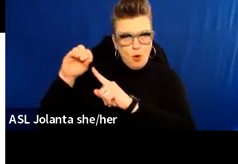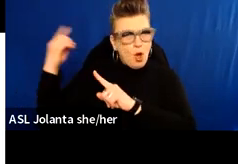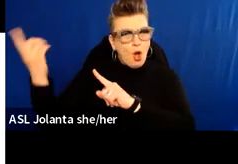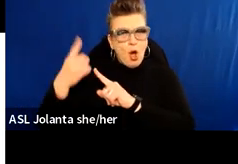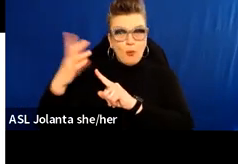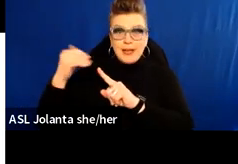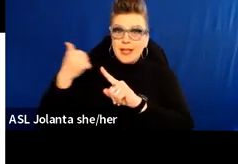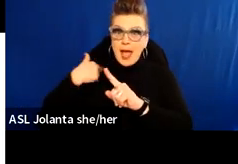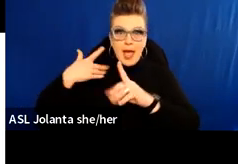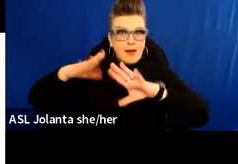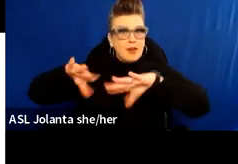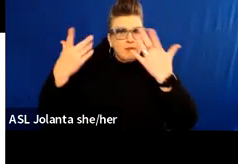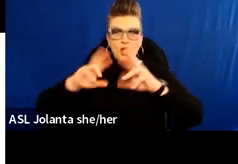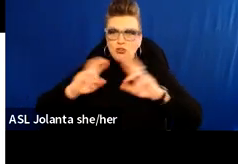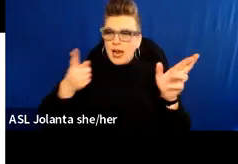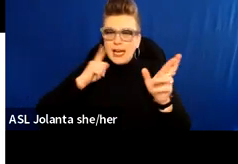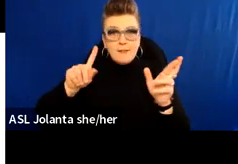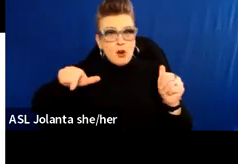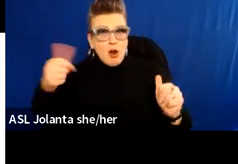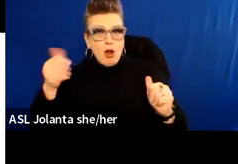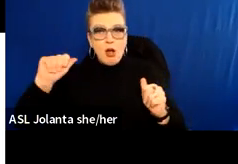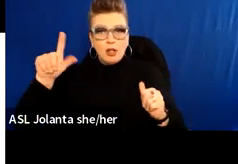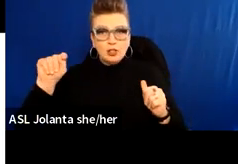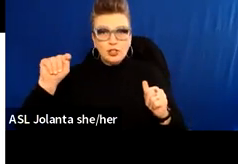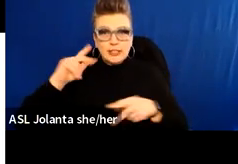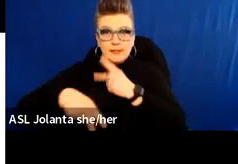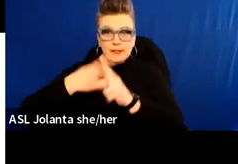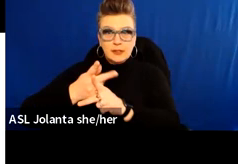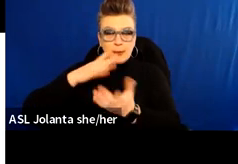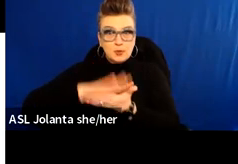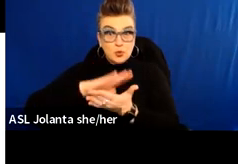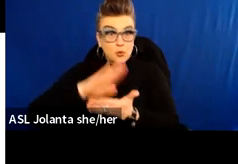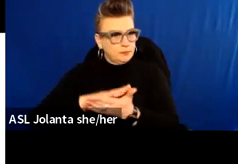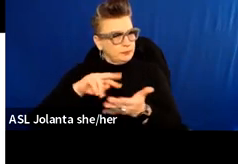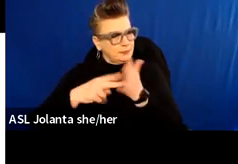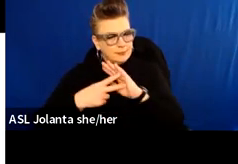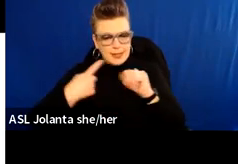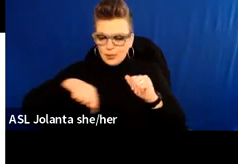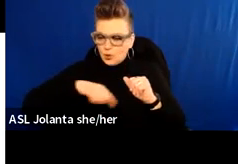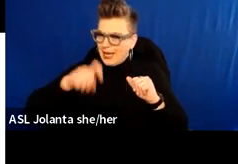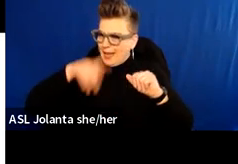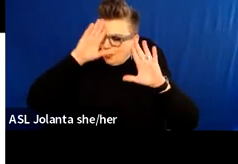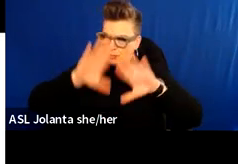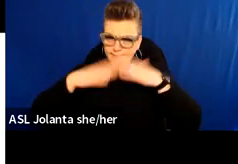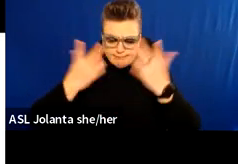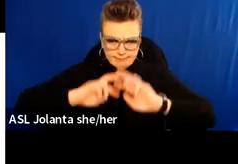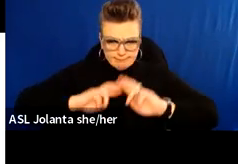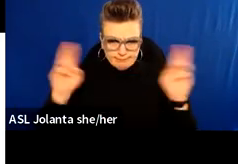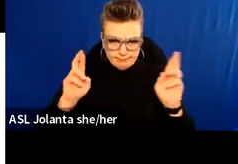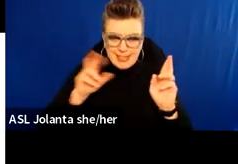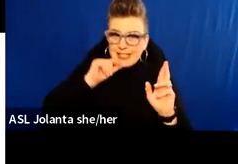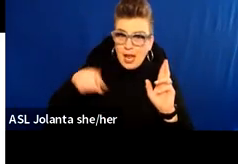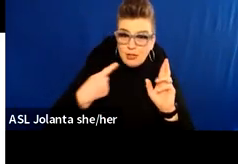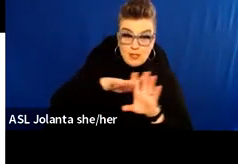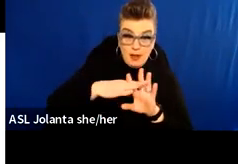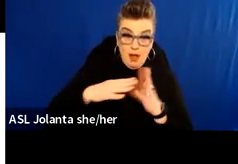alternative type schools it's important that we look not only not only that we have within the context of the portfolio